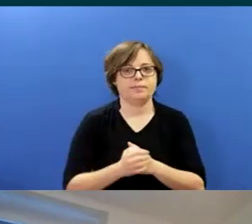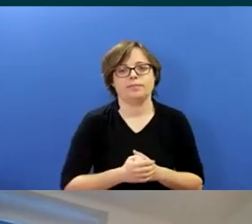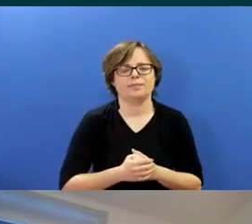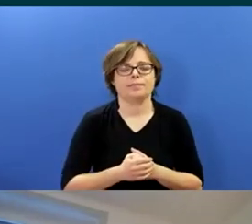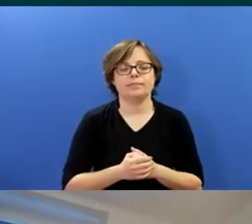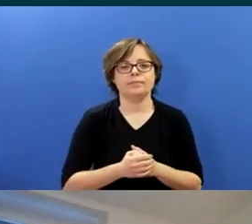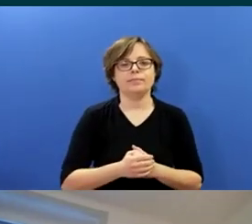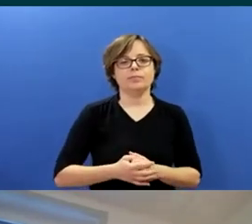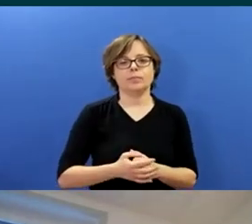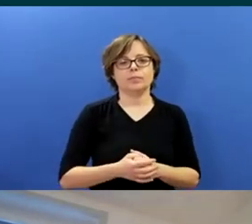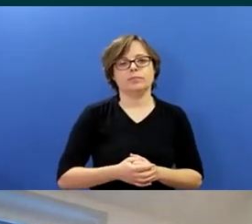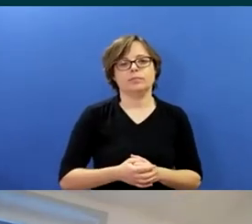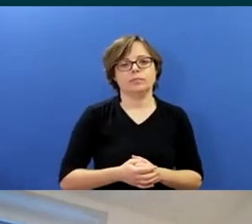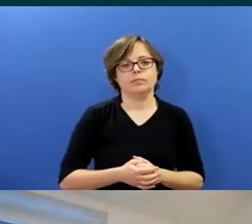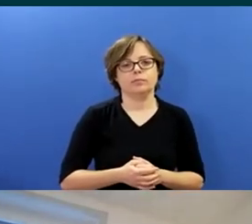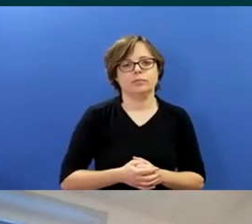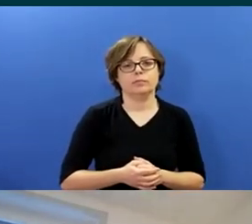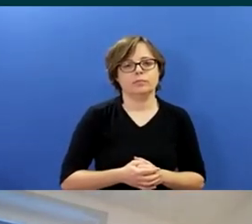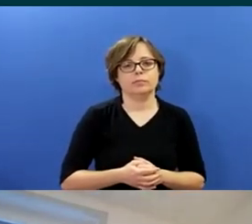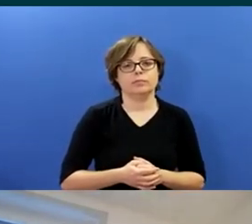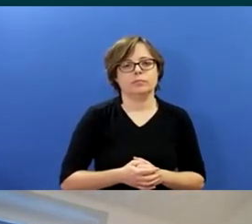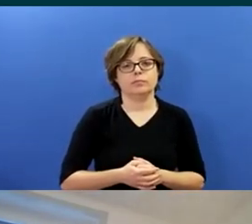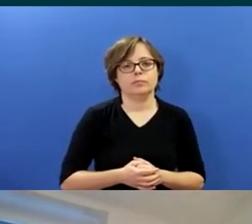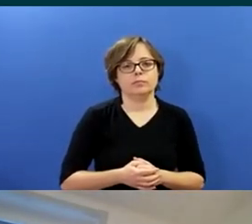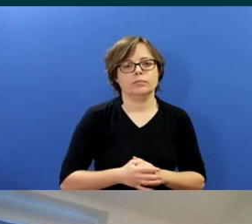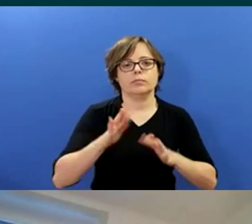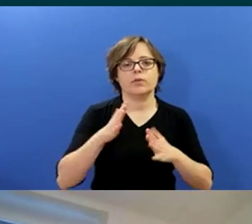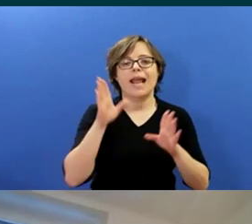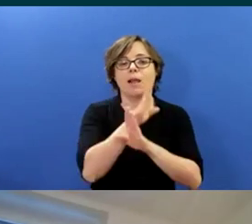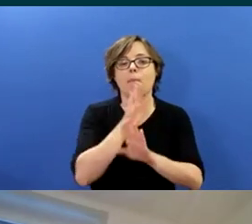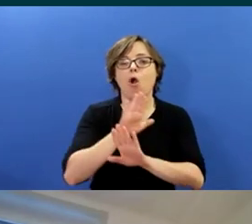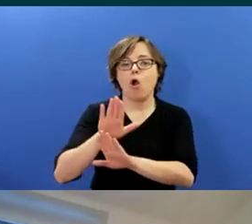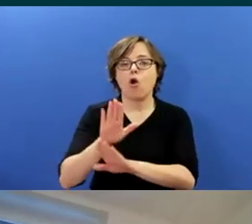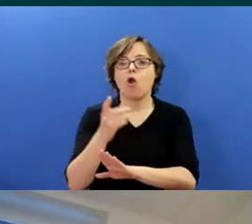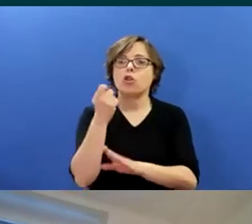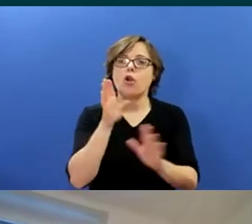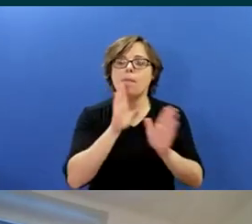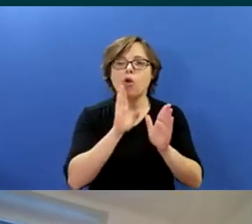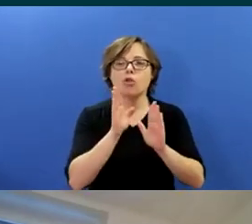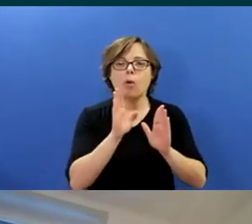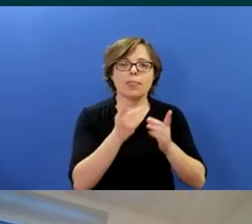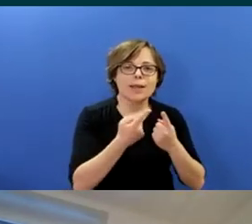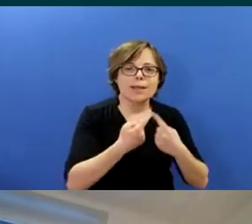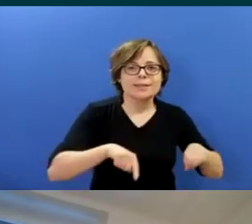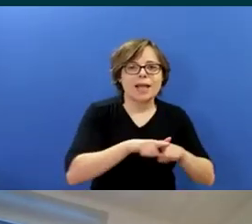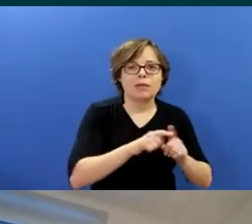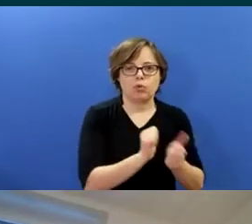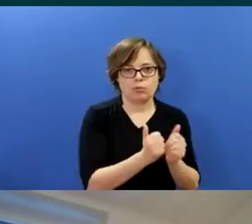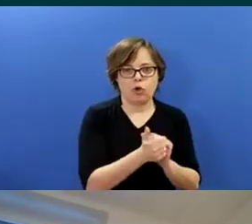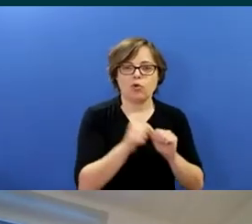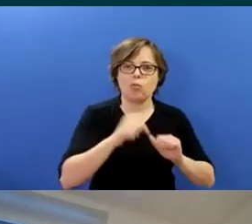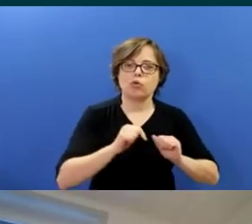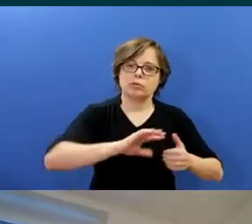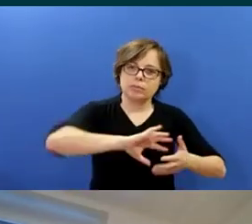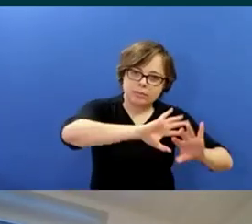climate protection is like team sport. So we all have to come together. We have to help each other in order to resolve this problem of